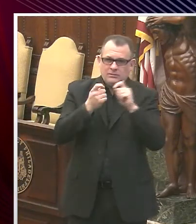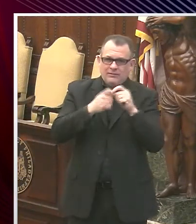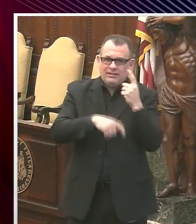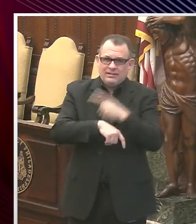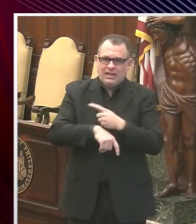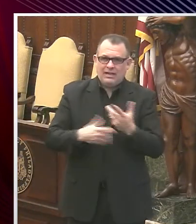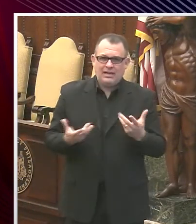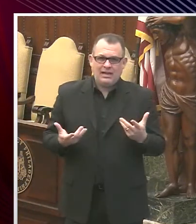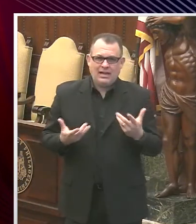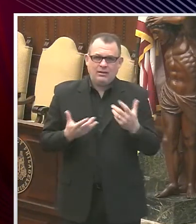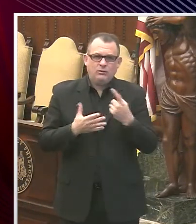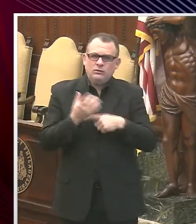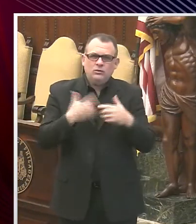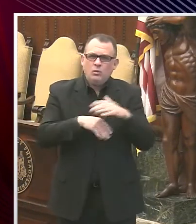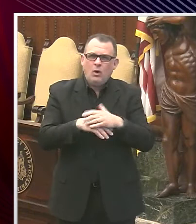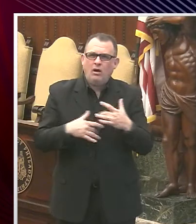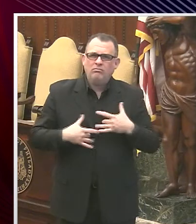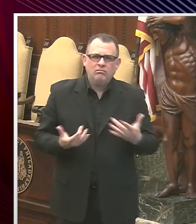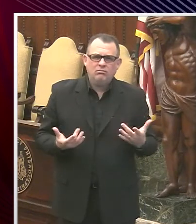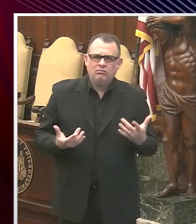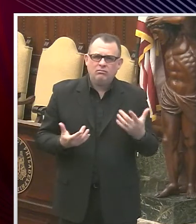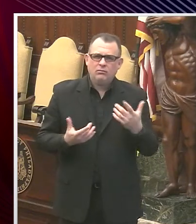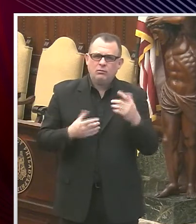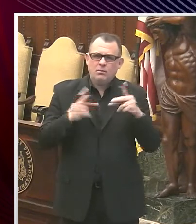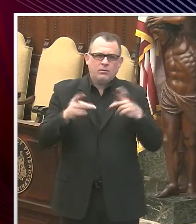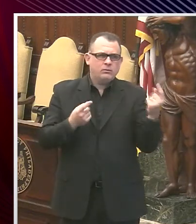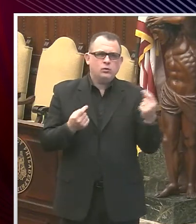What's happening there and what should those people do?